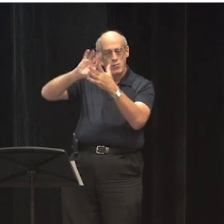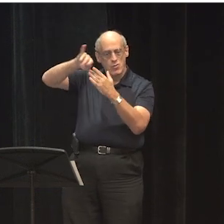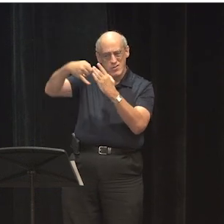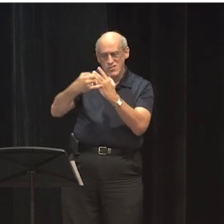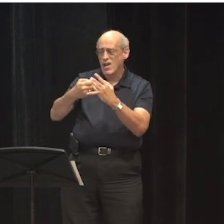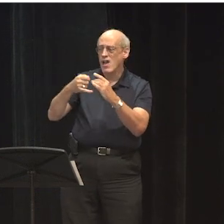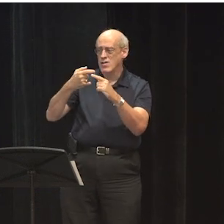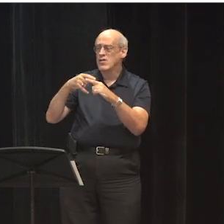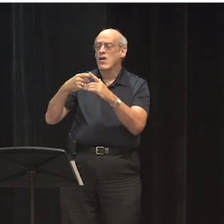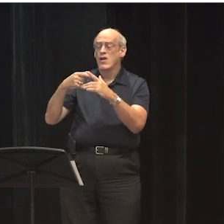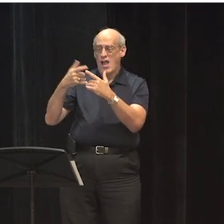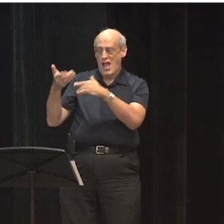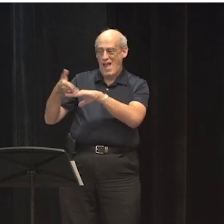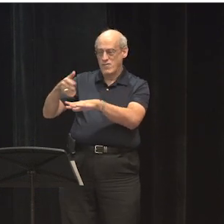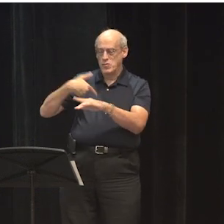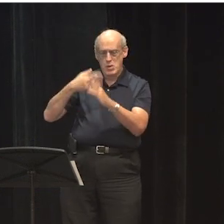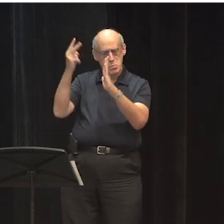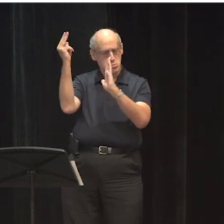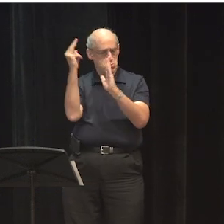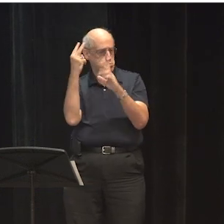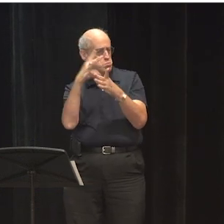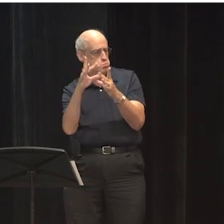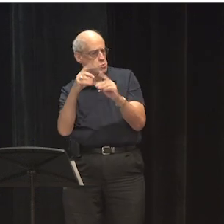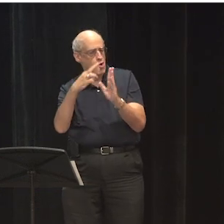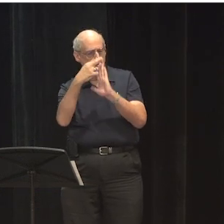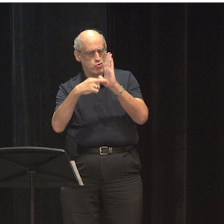project after I go over some rules of order.